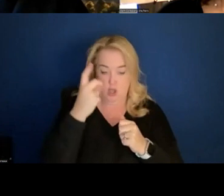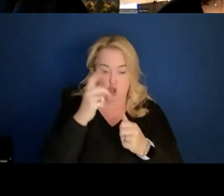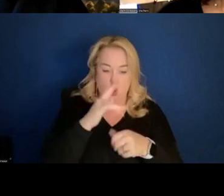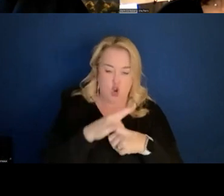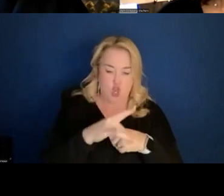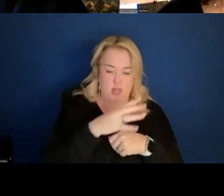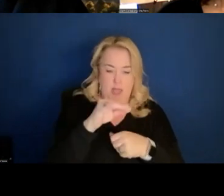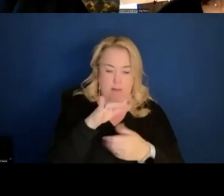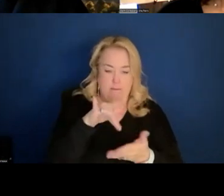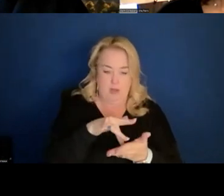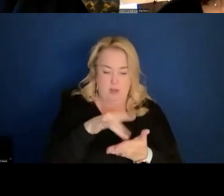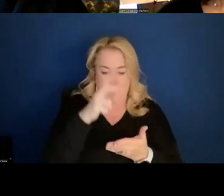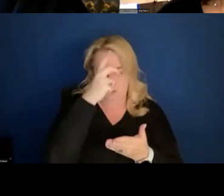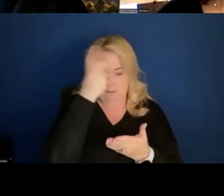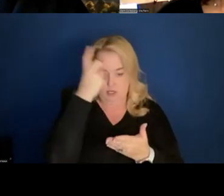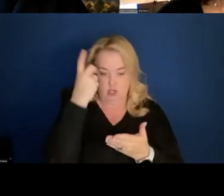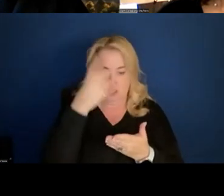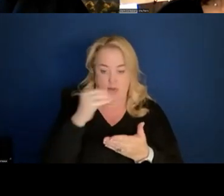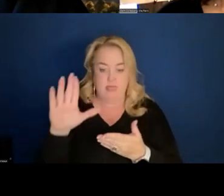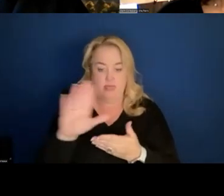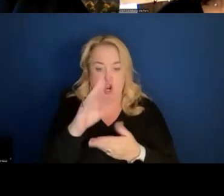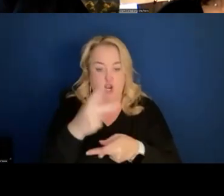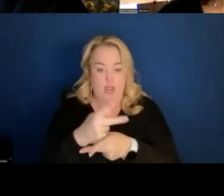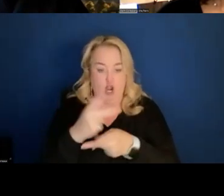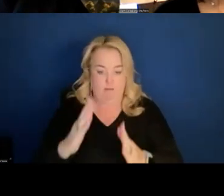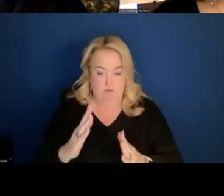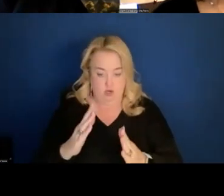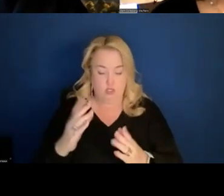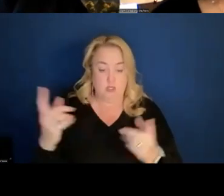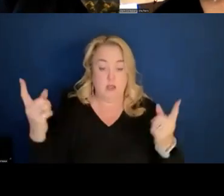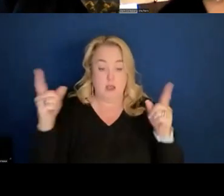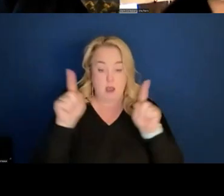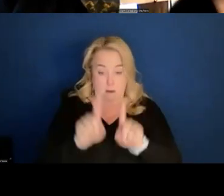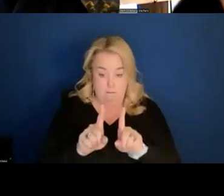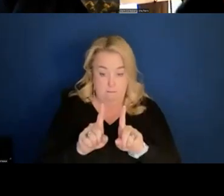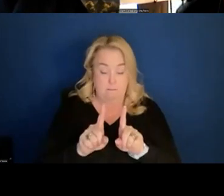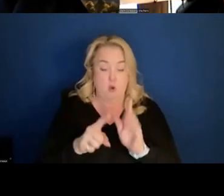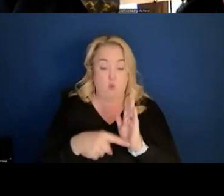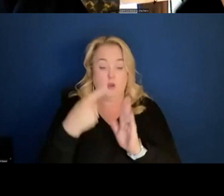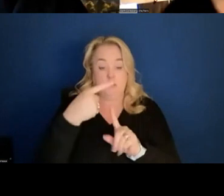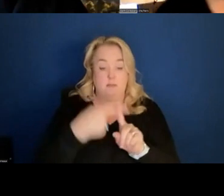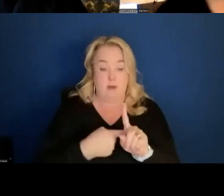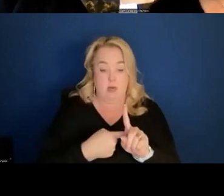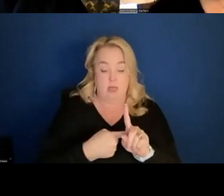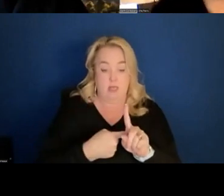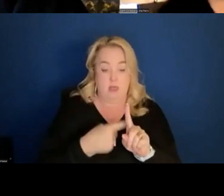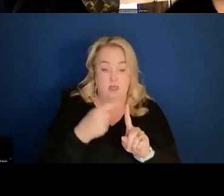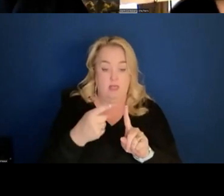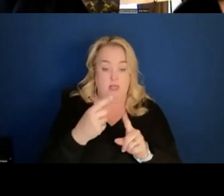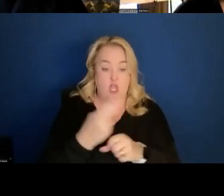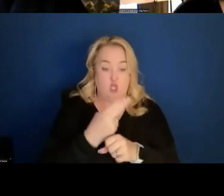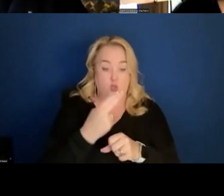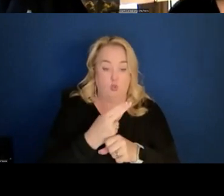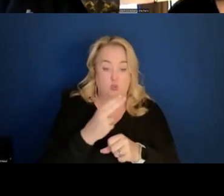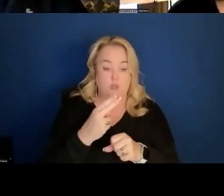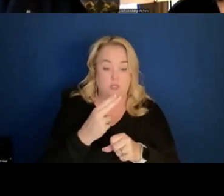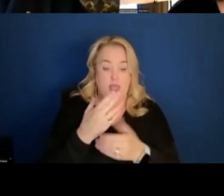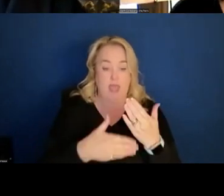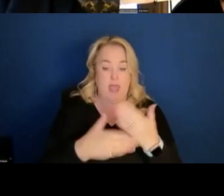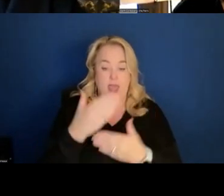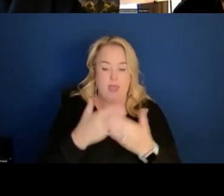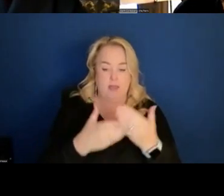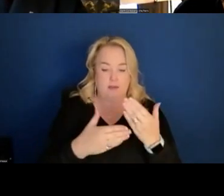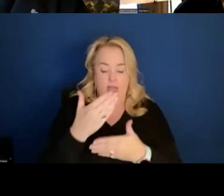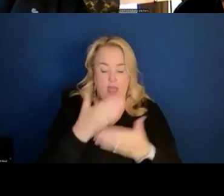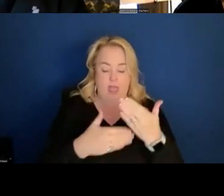stage dementia, and their caregivers come together once a month, and they use hand chimes to create music